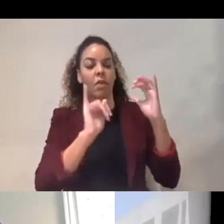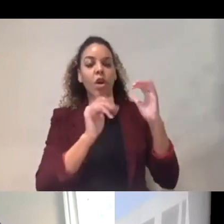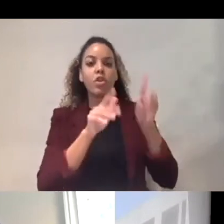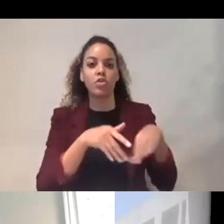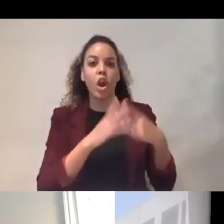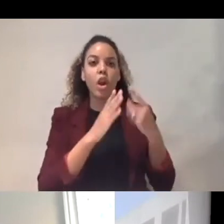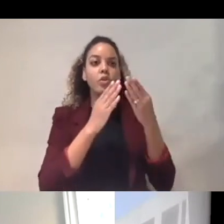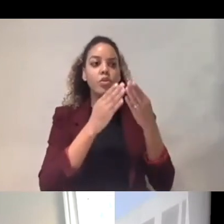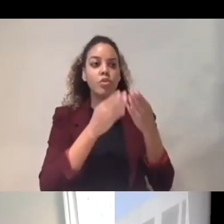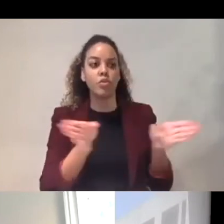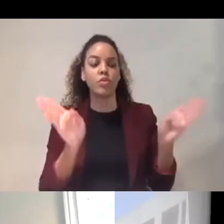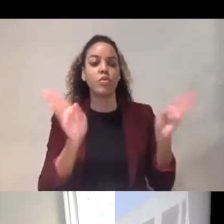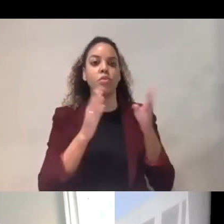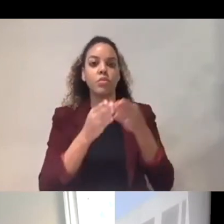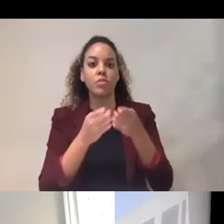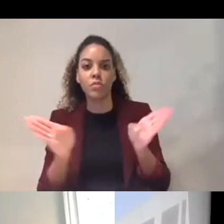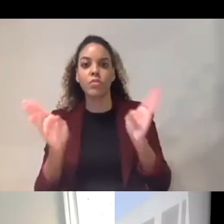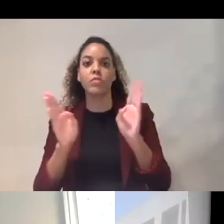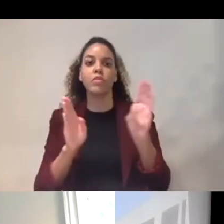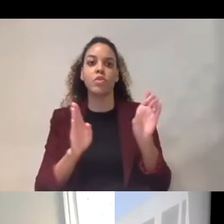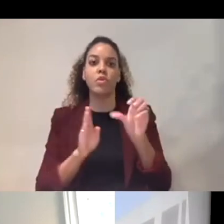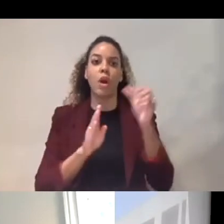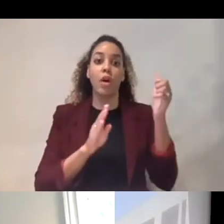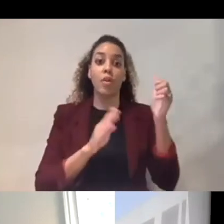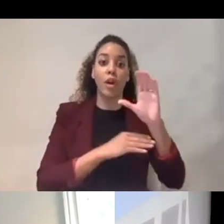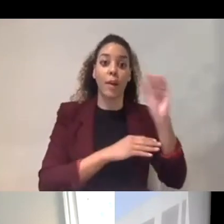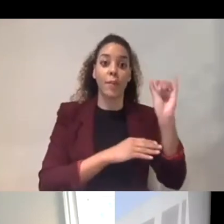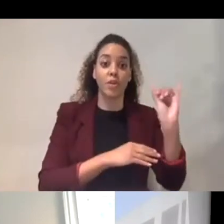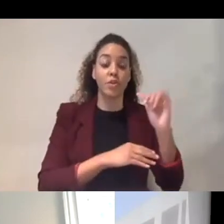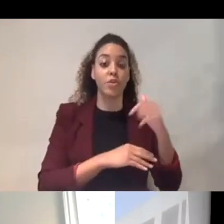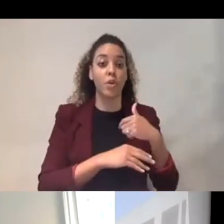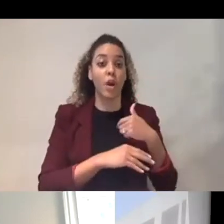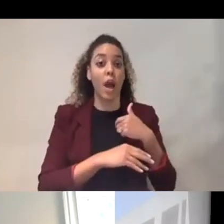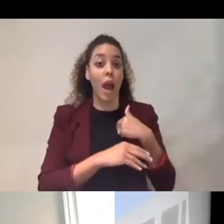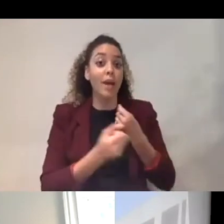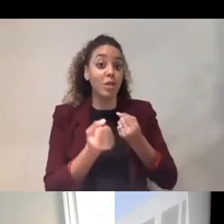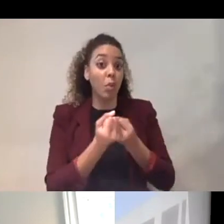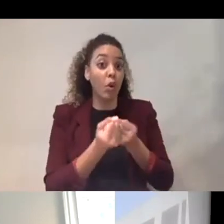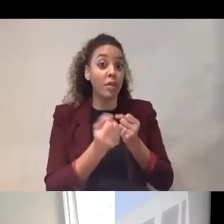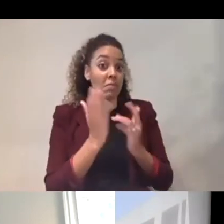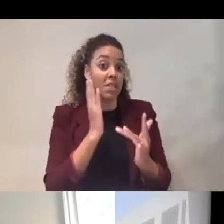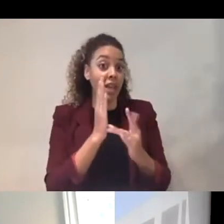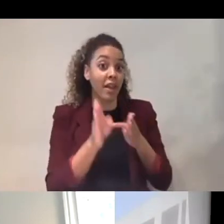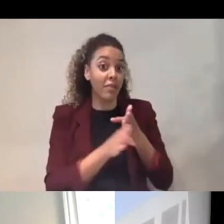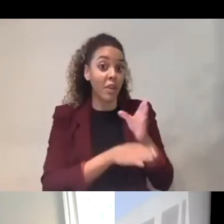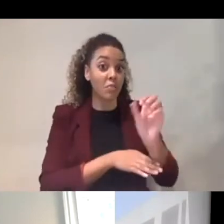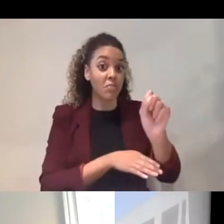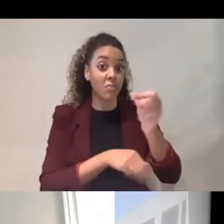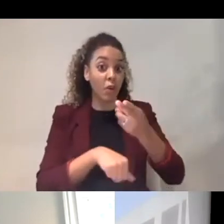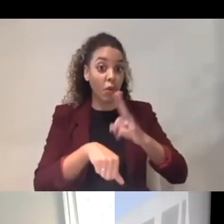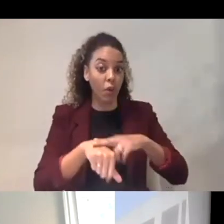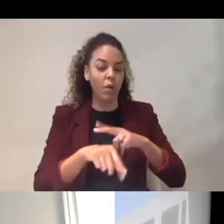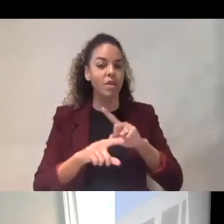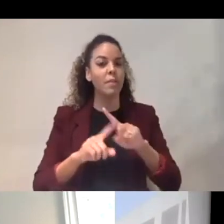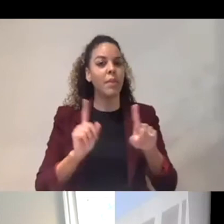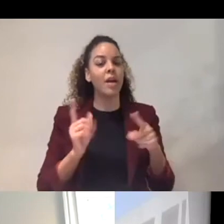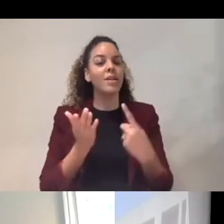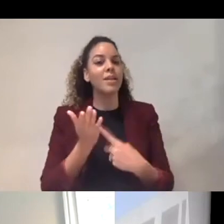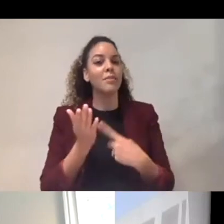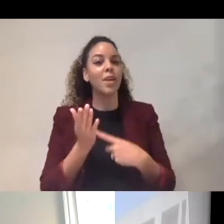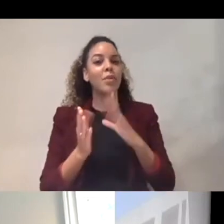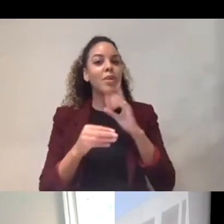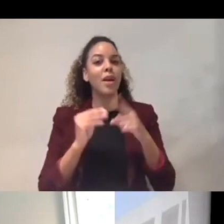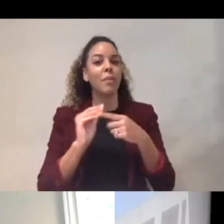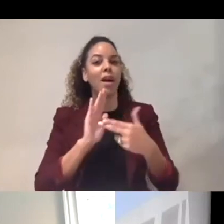every industry. And I support them in the tech field, of course, but there sometimes is, you talk about stereotypes and